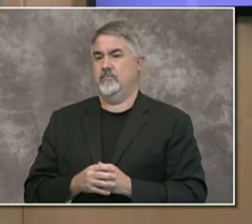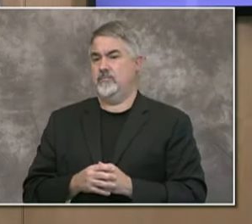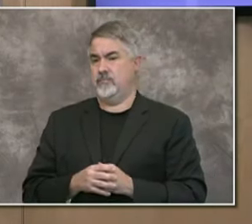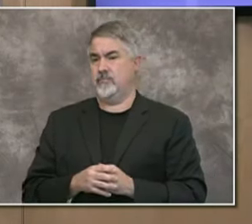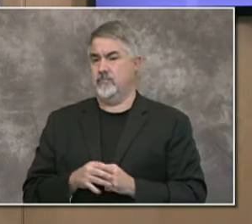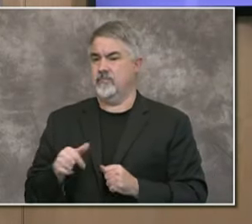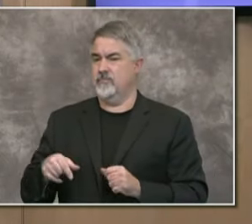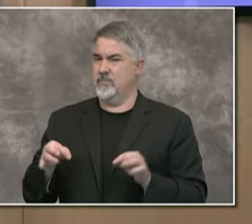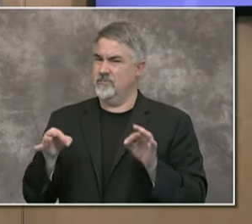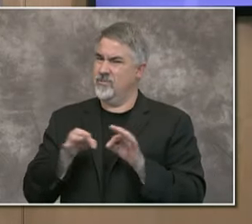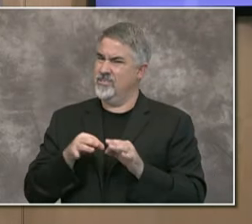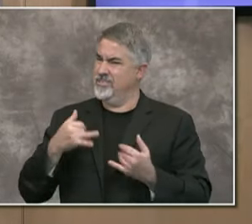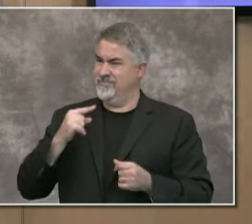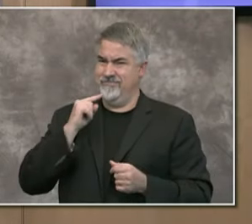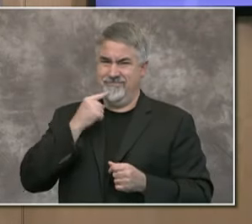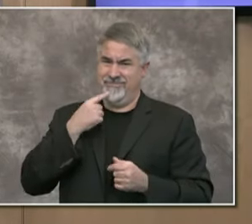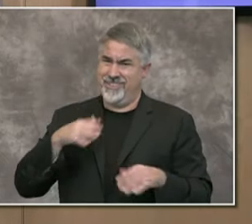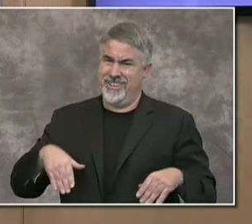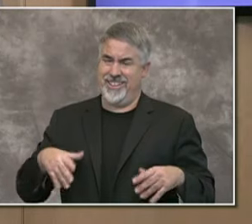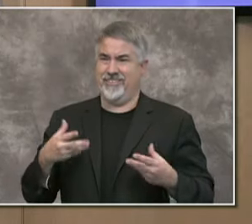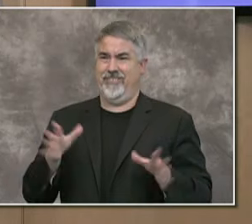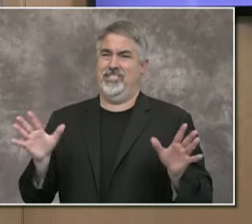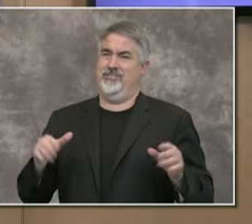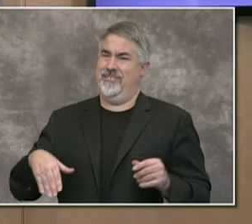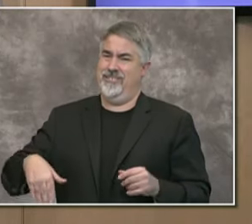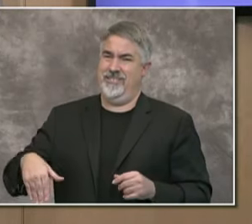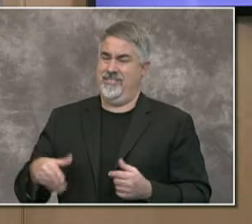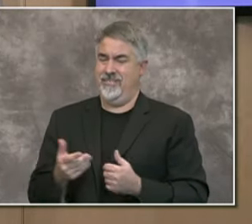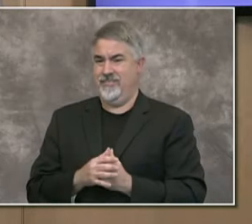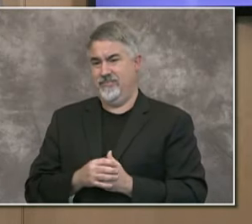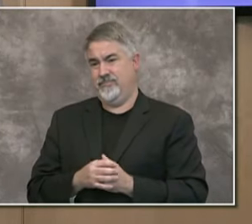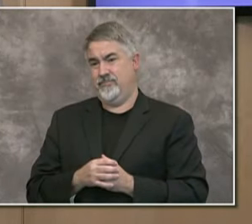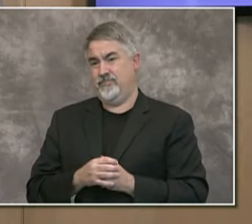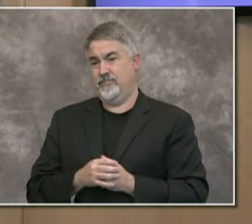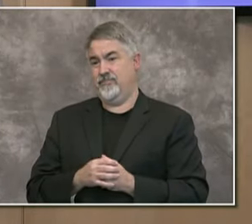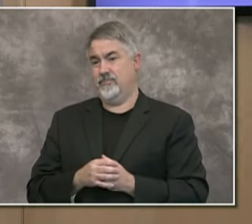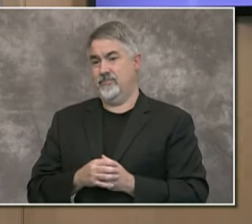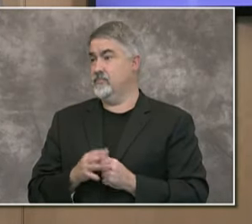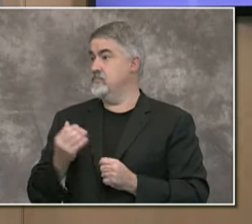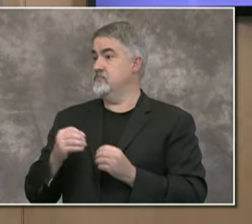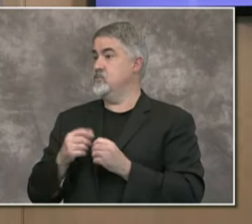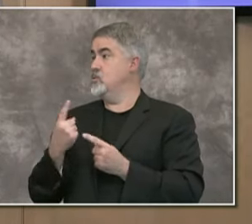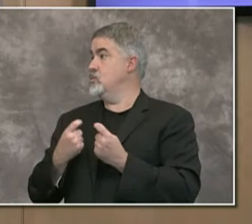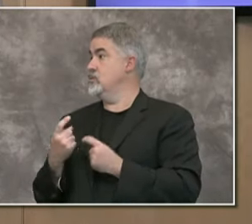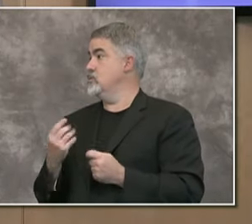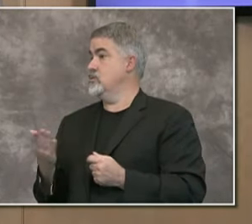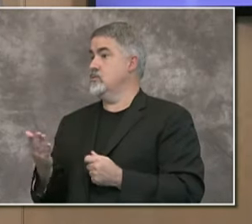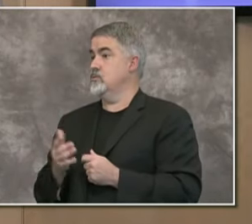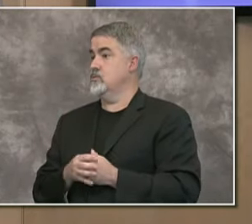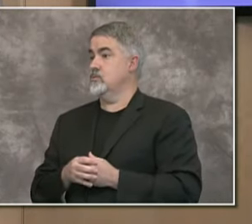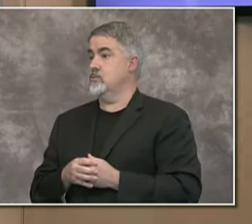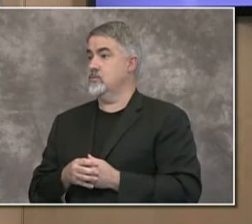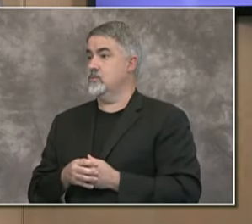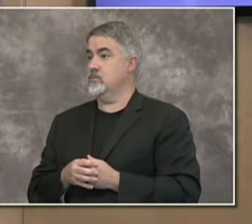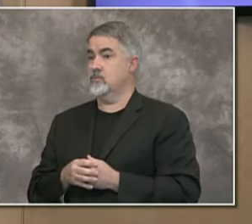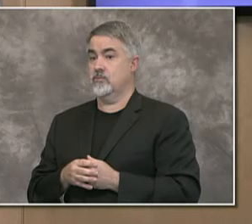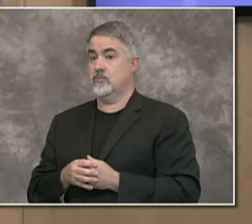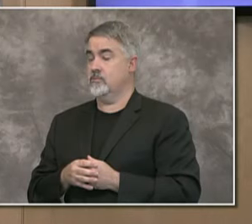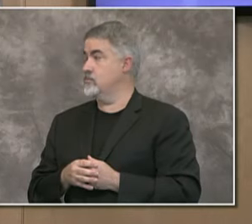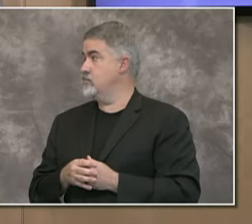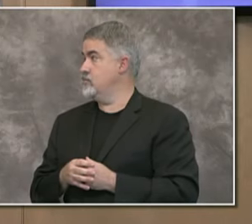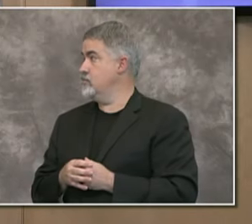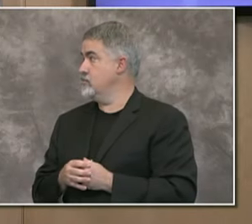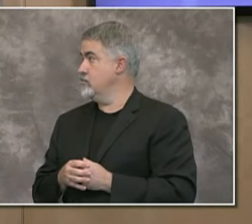and important period of time. Do you have a follow-up? So, yeah, how